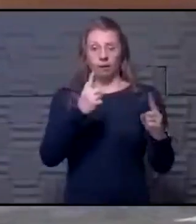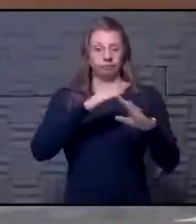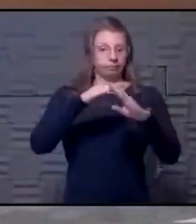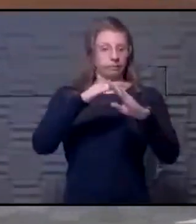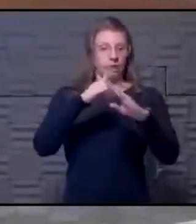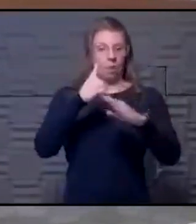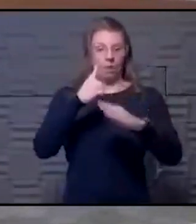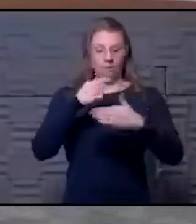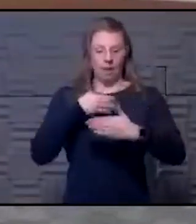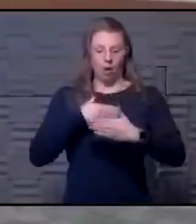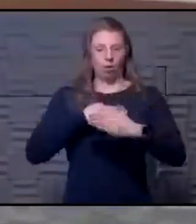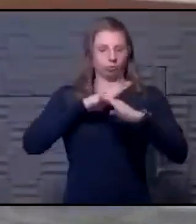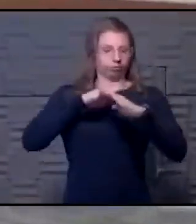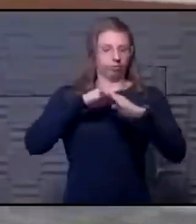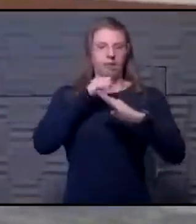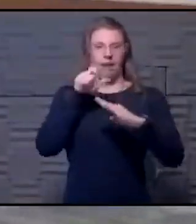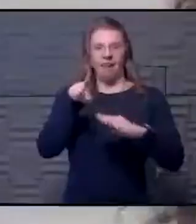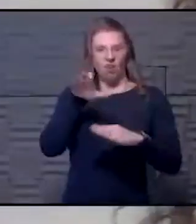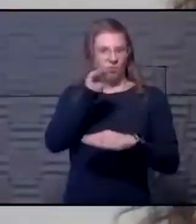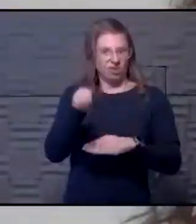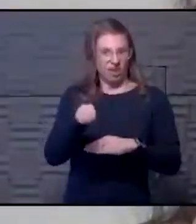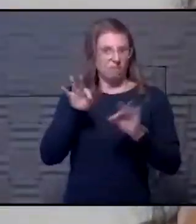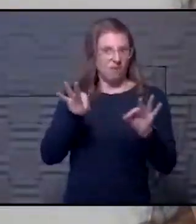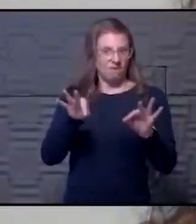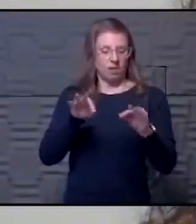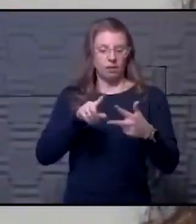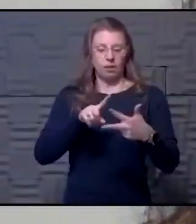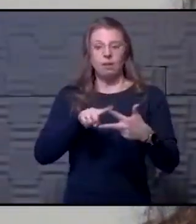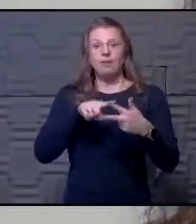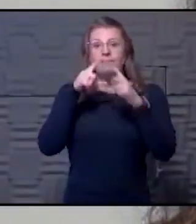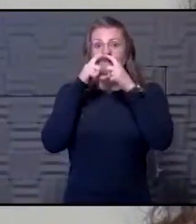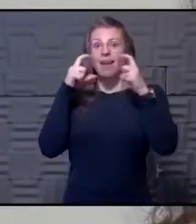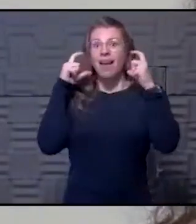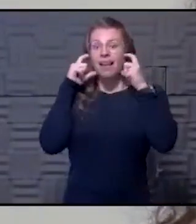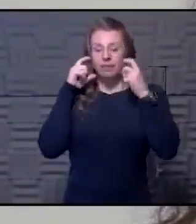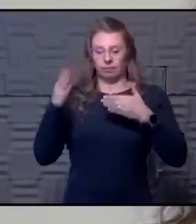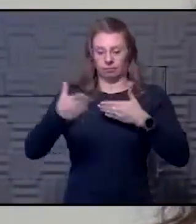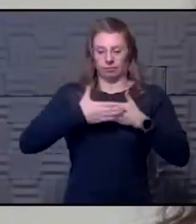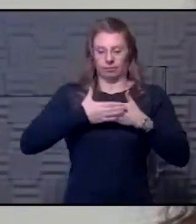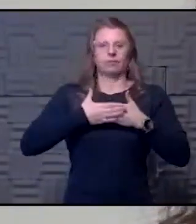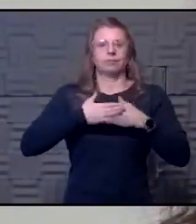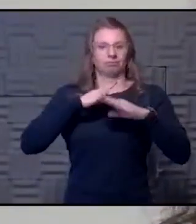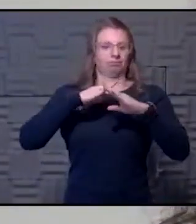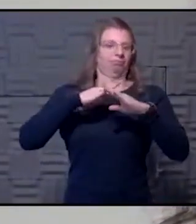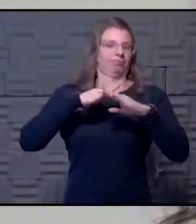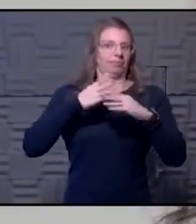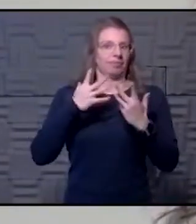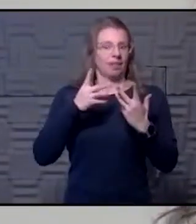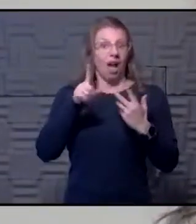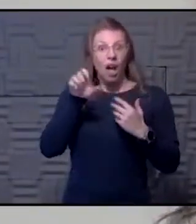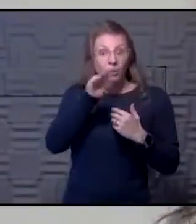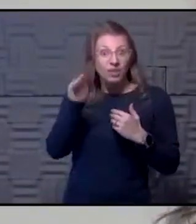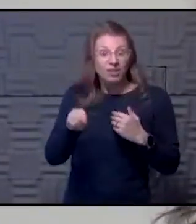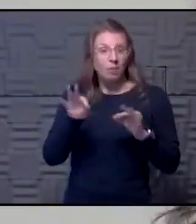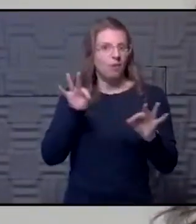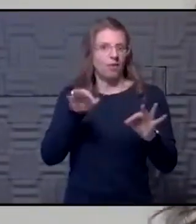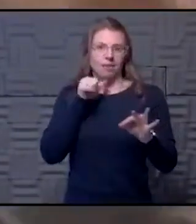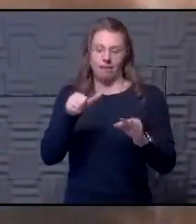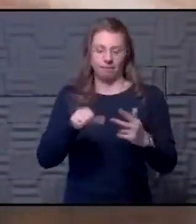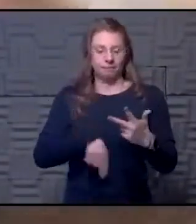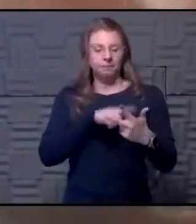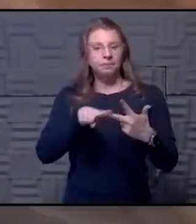not 100% perfect. Mask wearing, another intervention, another barrier, but not 100%